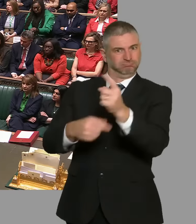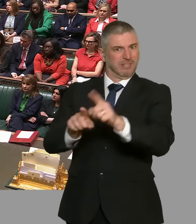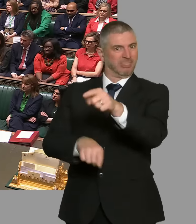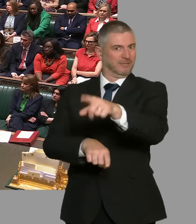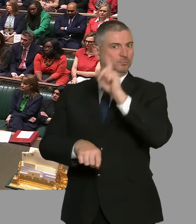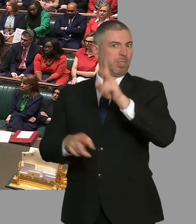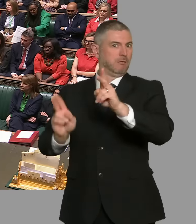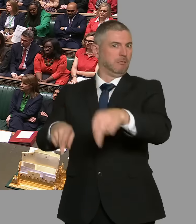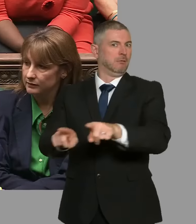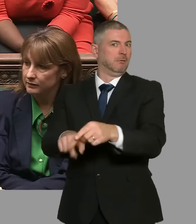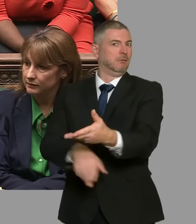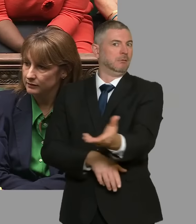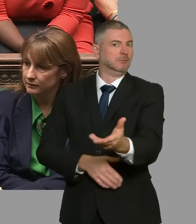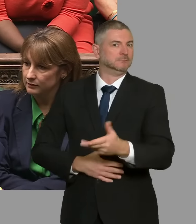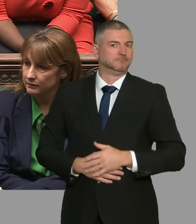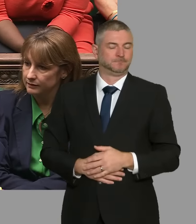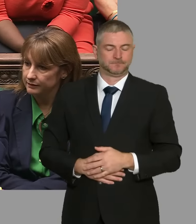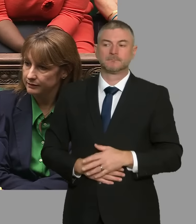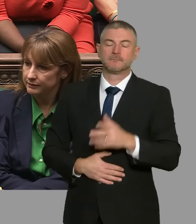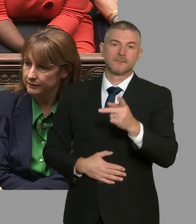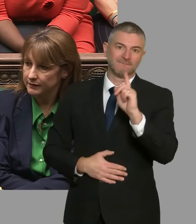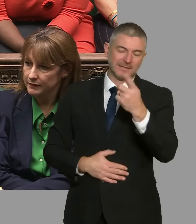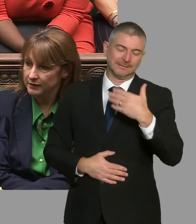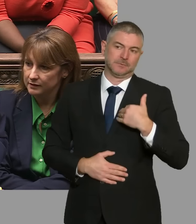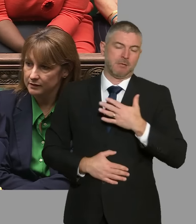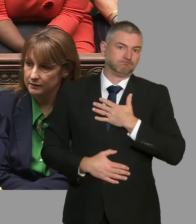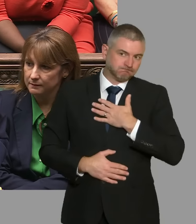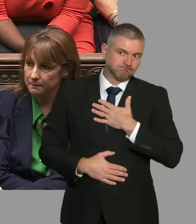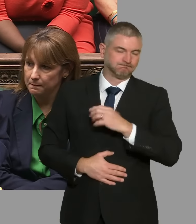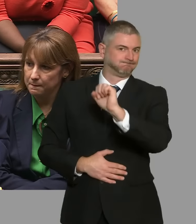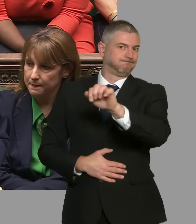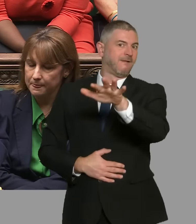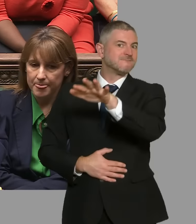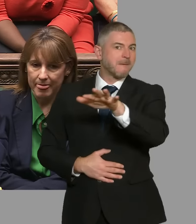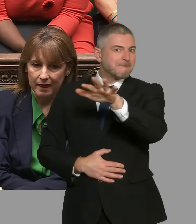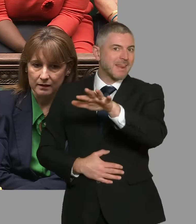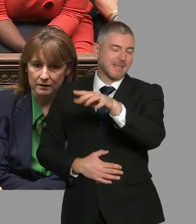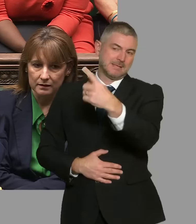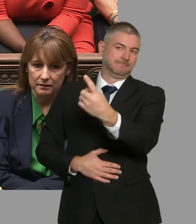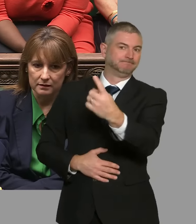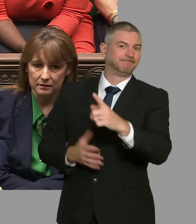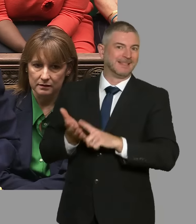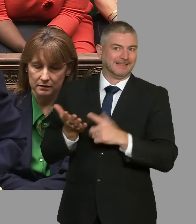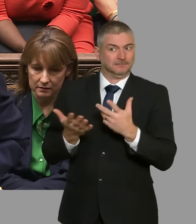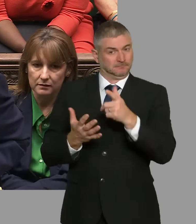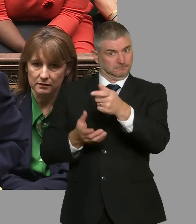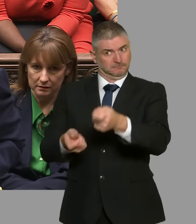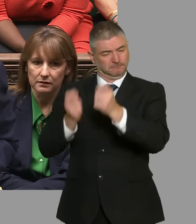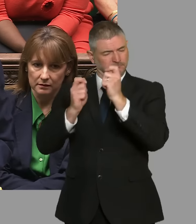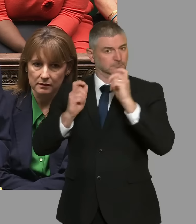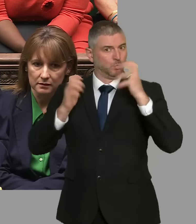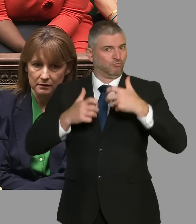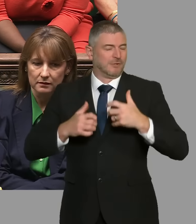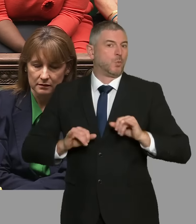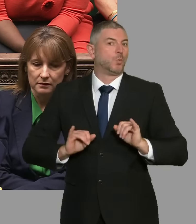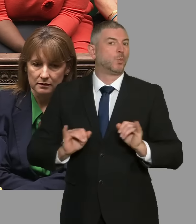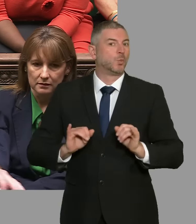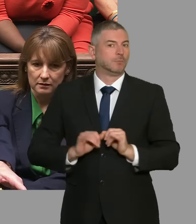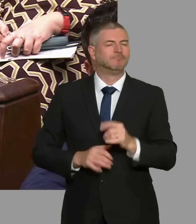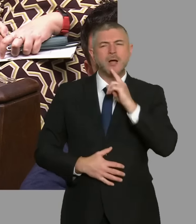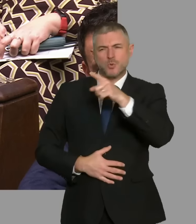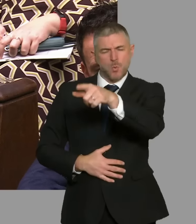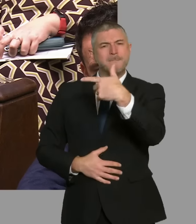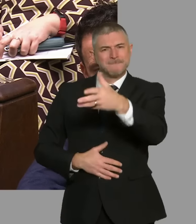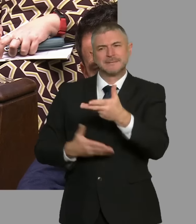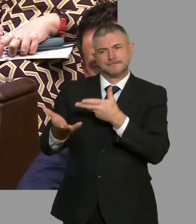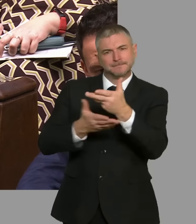raises are really deeply concerning. I know he's raised this with health ministers, and I'll make sure he gets a swift response. He